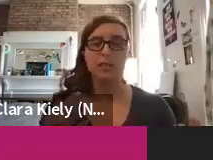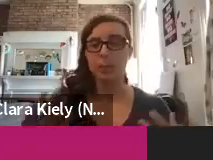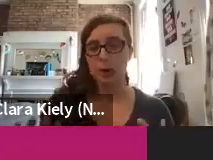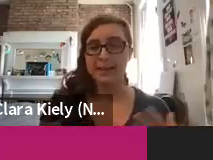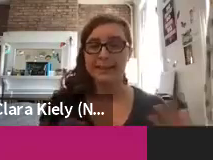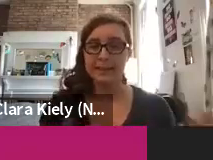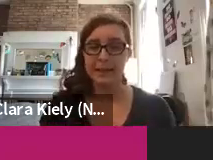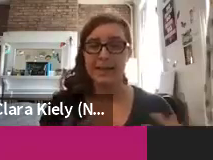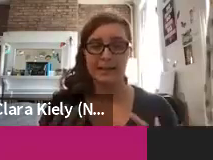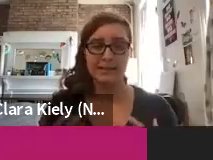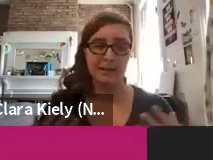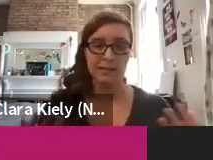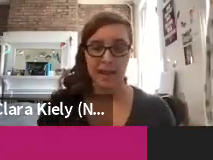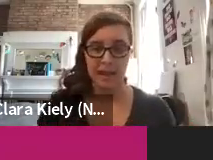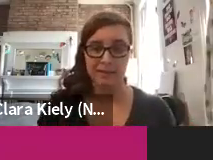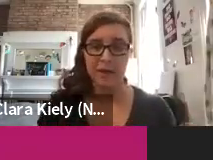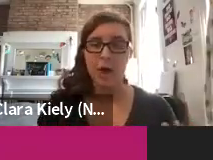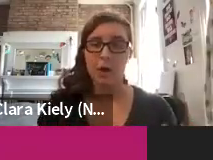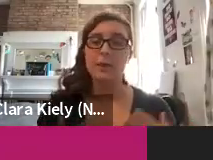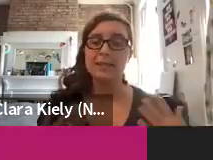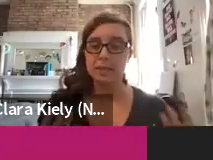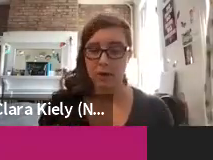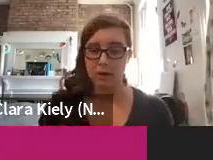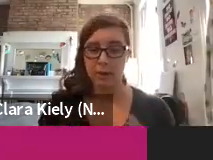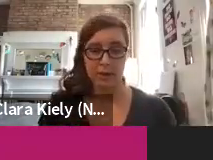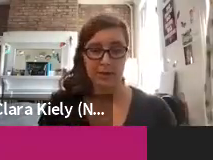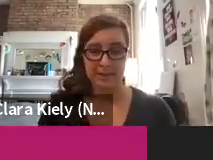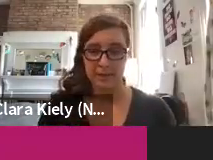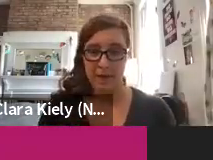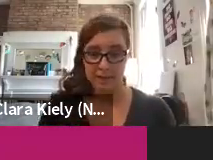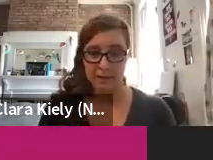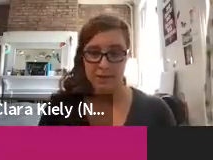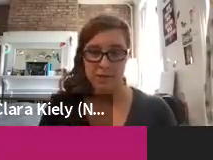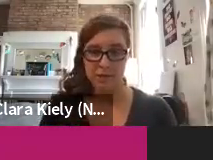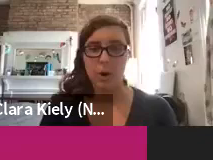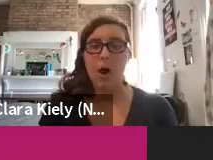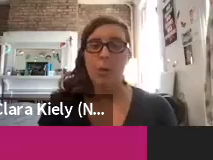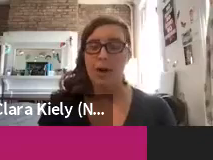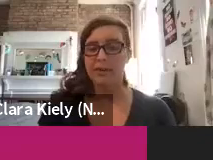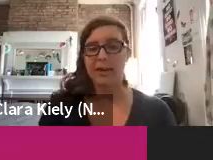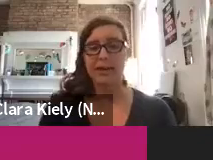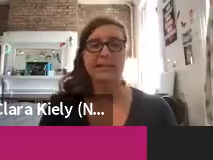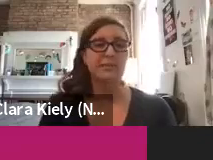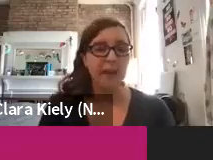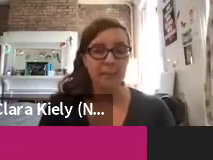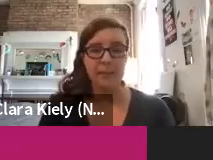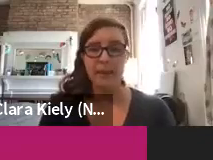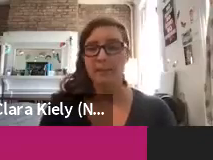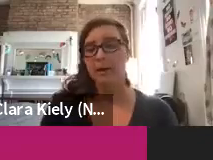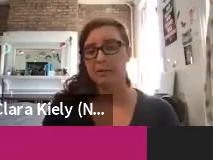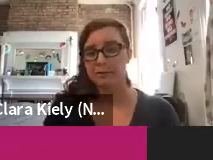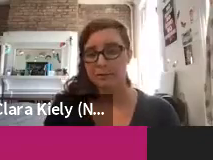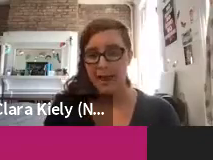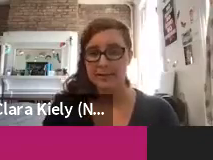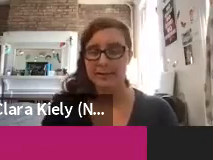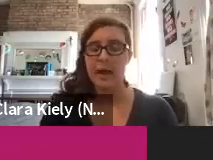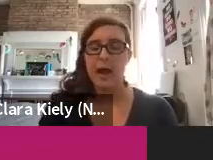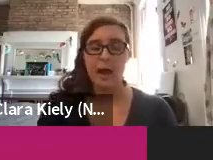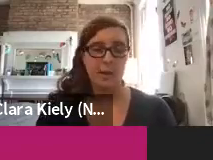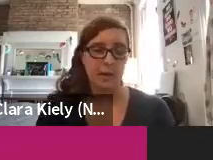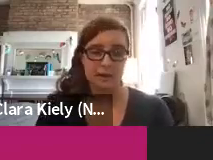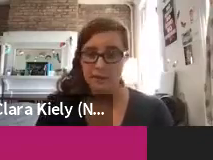who are supporting somebody in their life who is struggling with a mental health issue, whether that is a family member, a